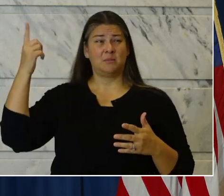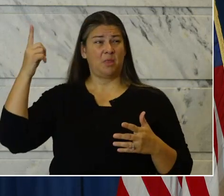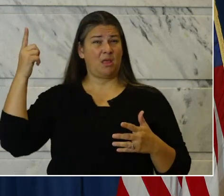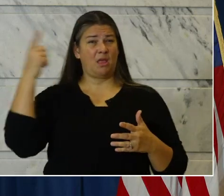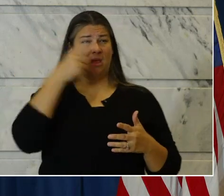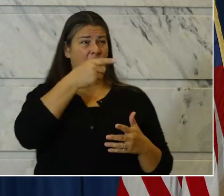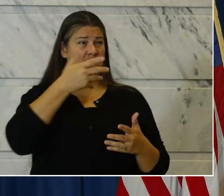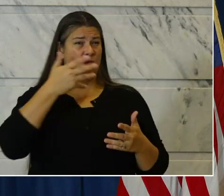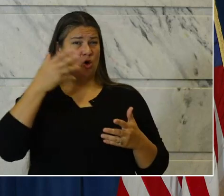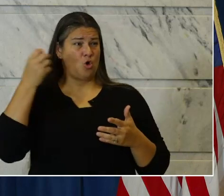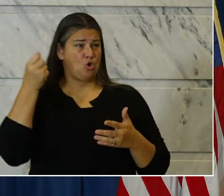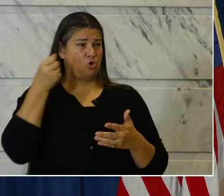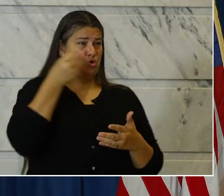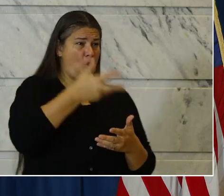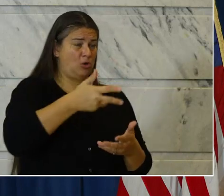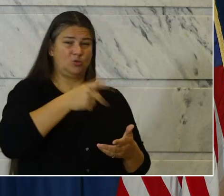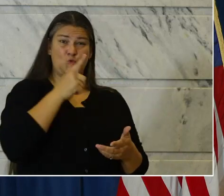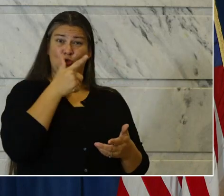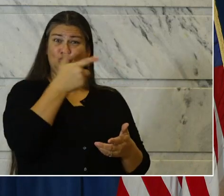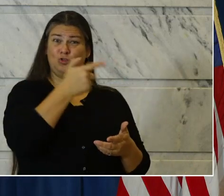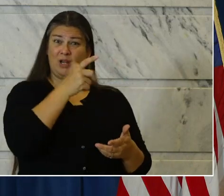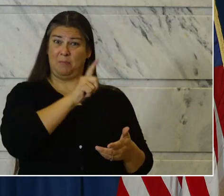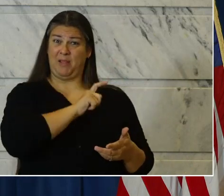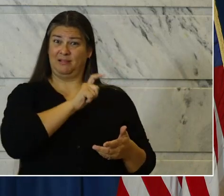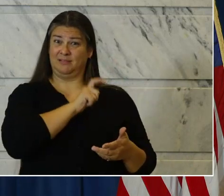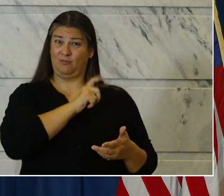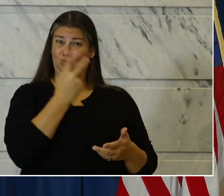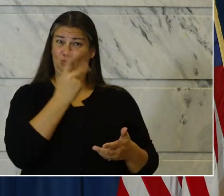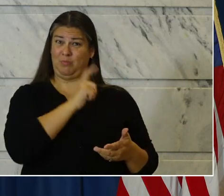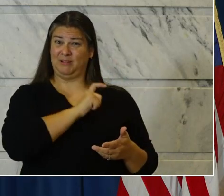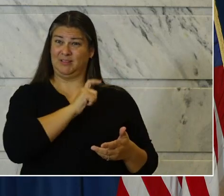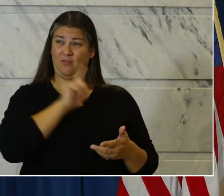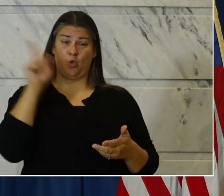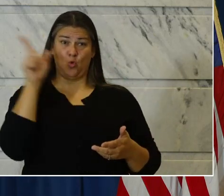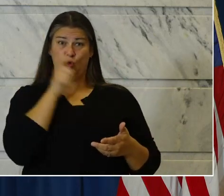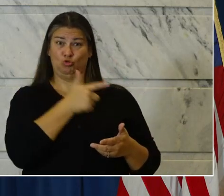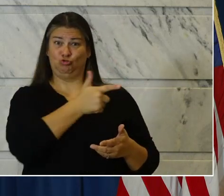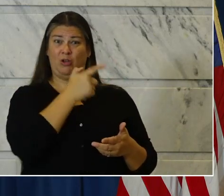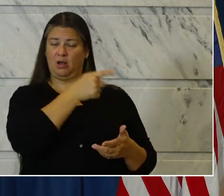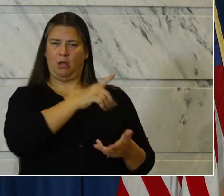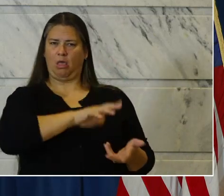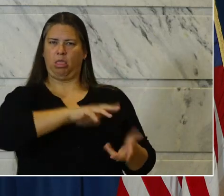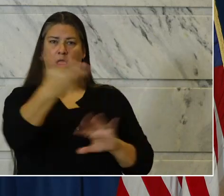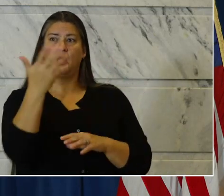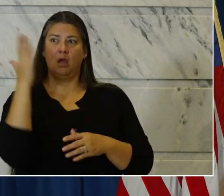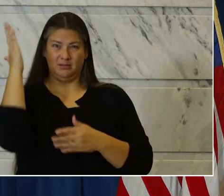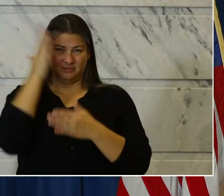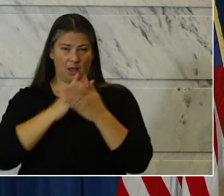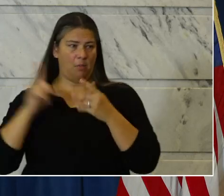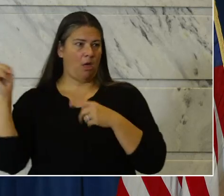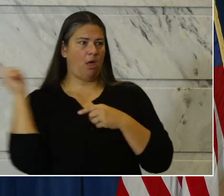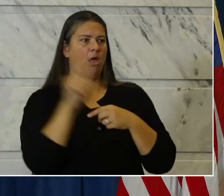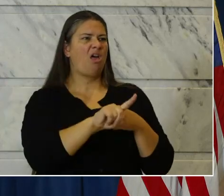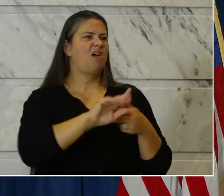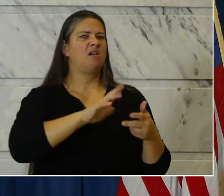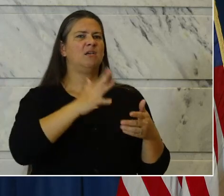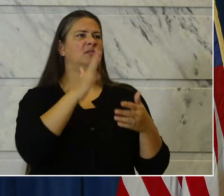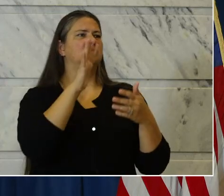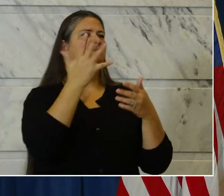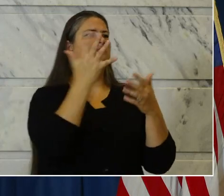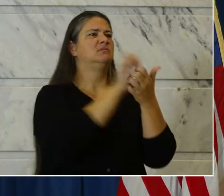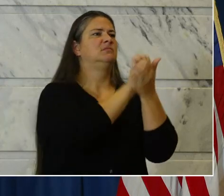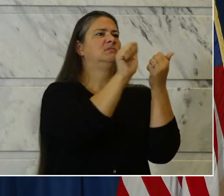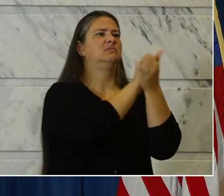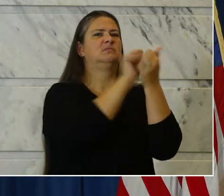like the individual who shot 2 police officers, or some who vandalized. And then what we also see is opportunistic